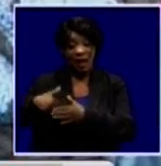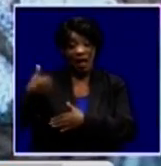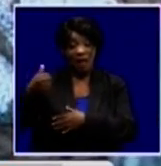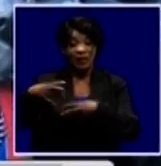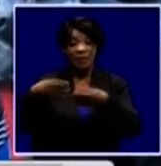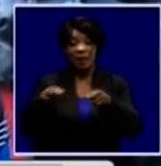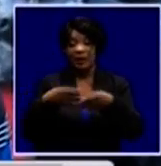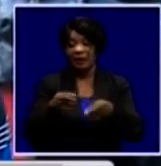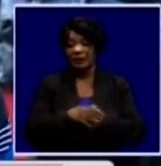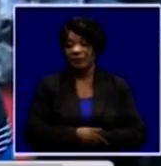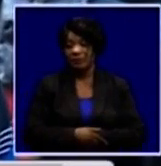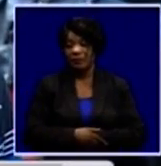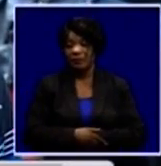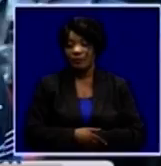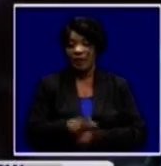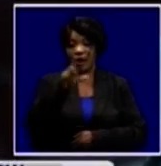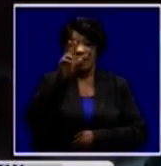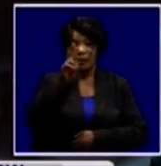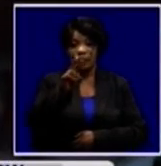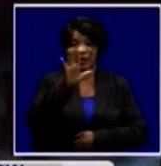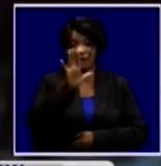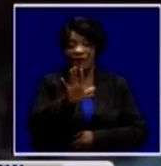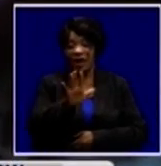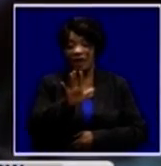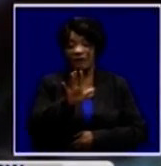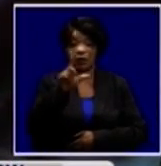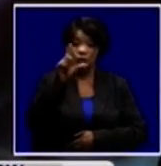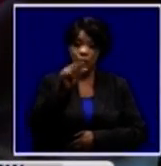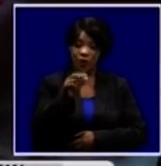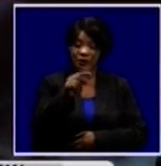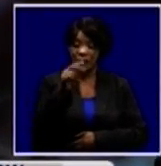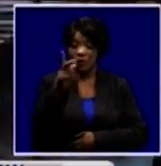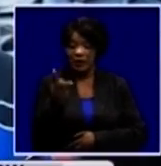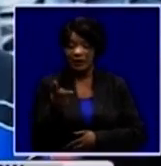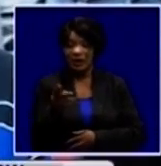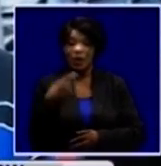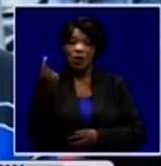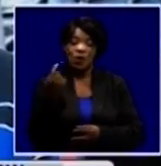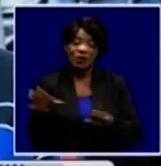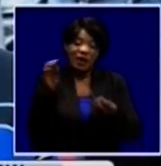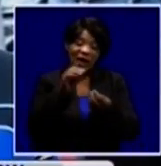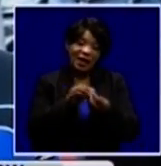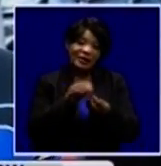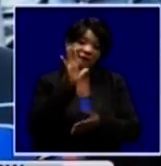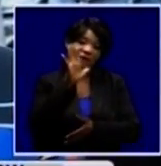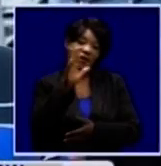tuendera pamupiri umonga tunastesa bila 25 kwisa era 20 kwacha kwisa runda pa 5 kwacha kwisa chichakuno